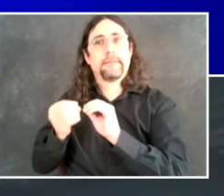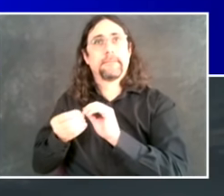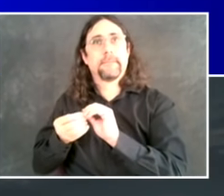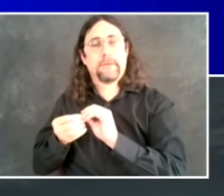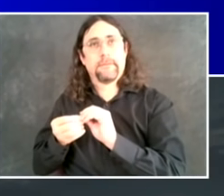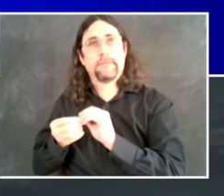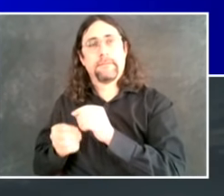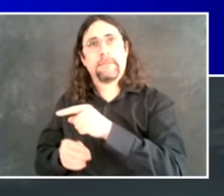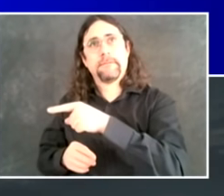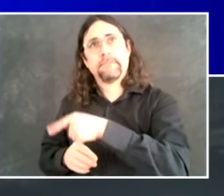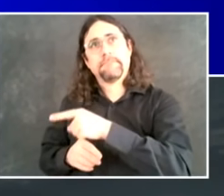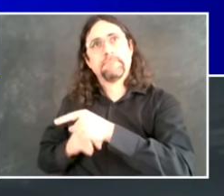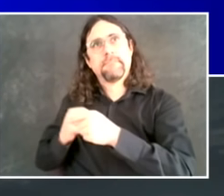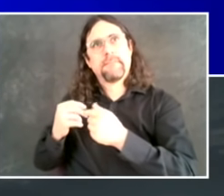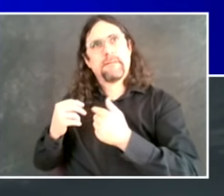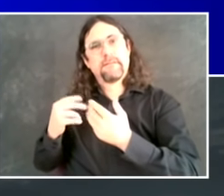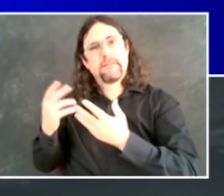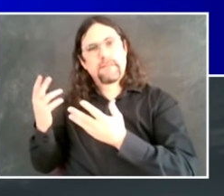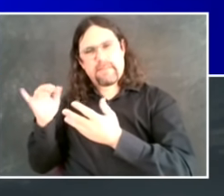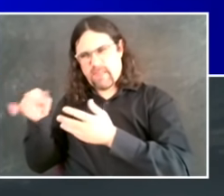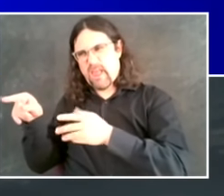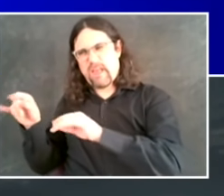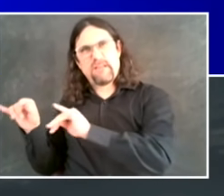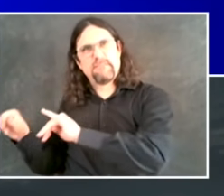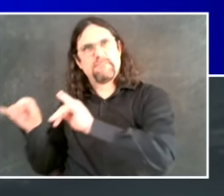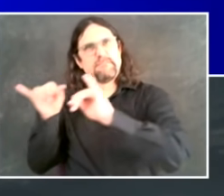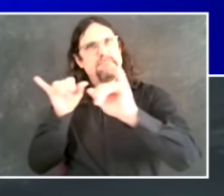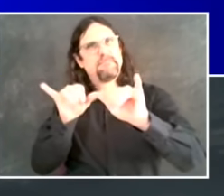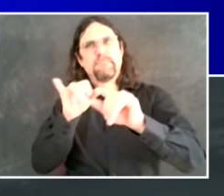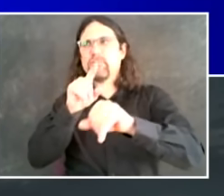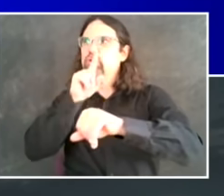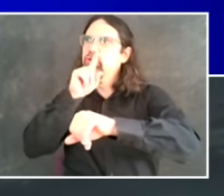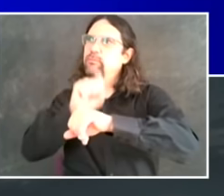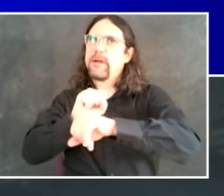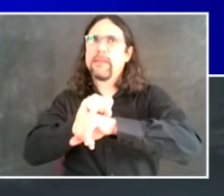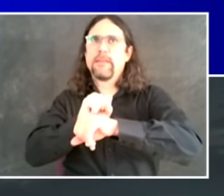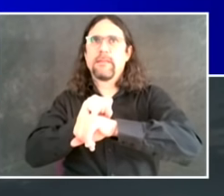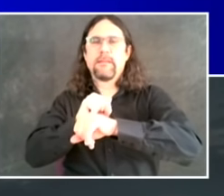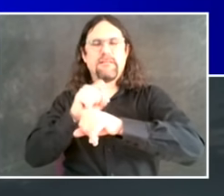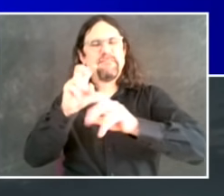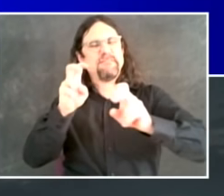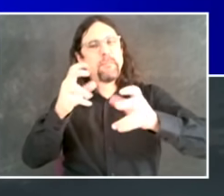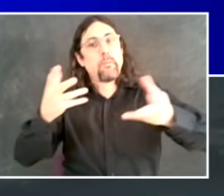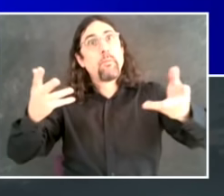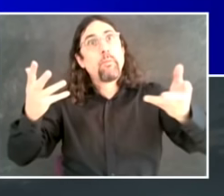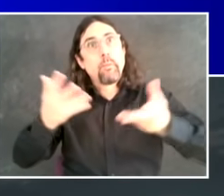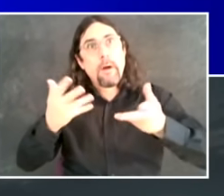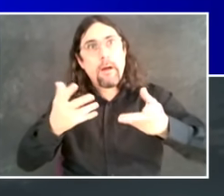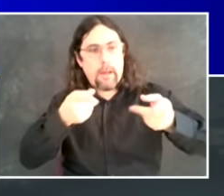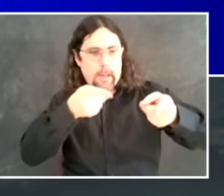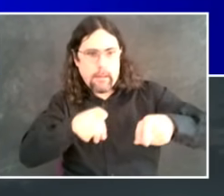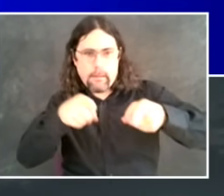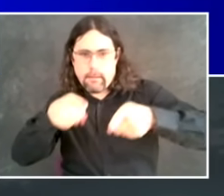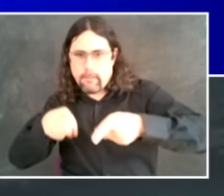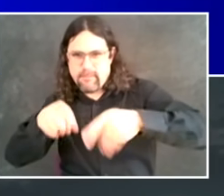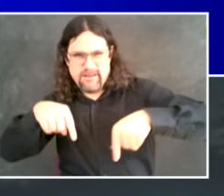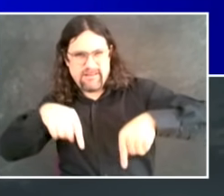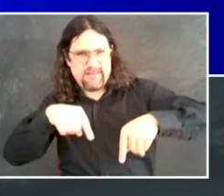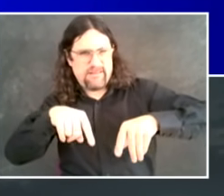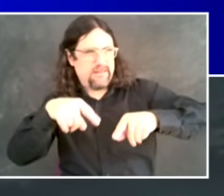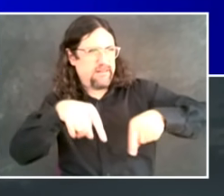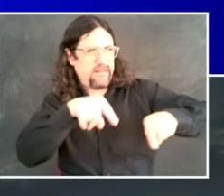We've generally seen progress, not quite enough yet. We have to keep at it. So today,